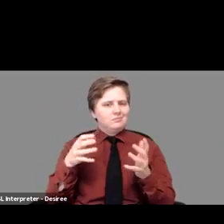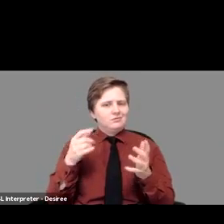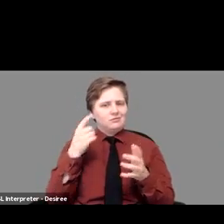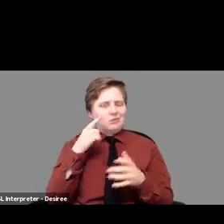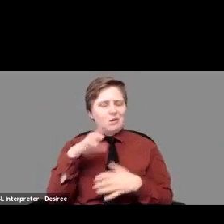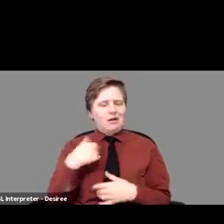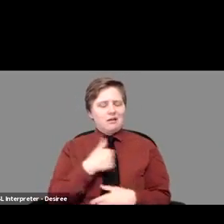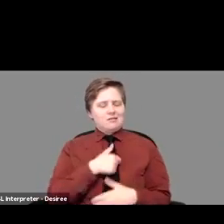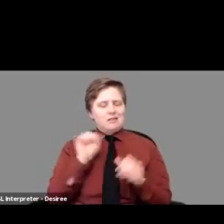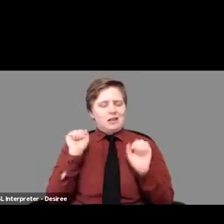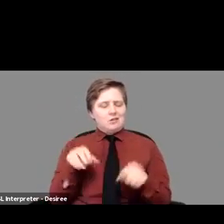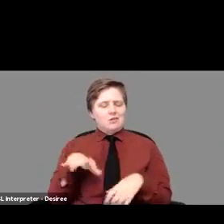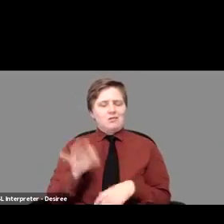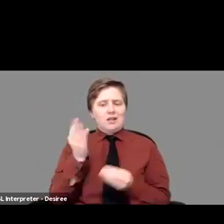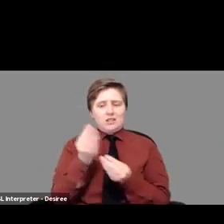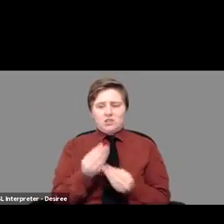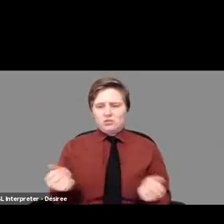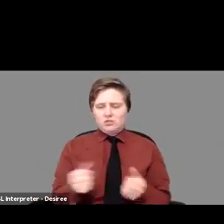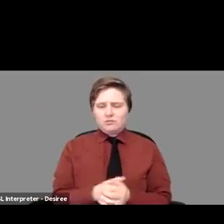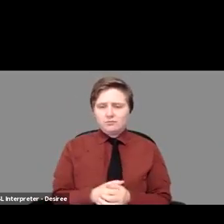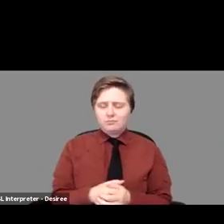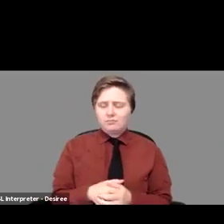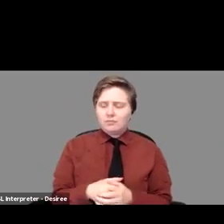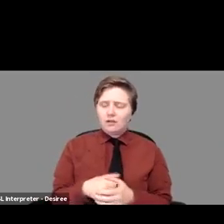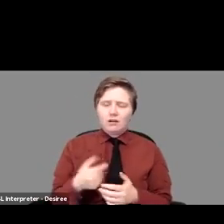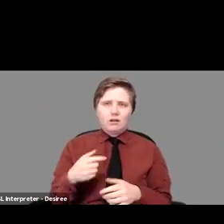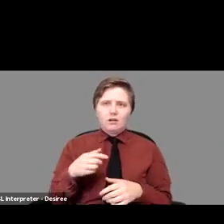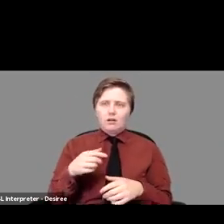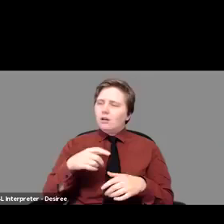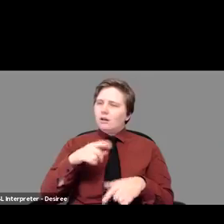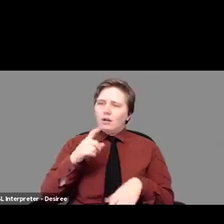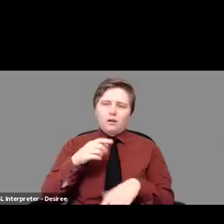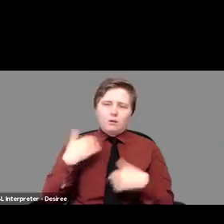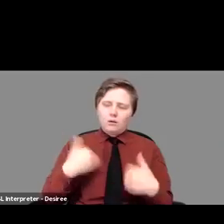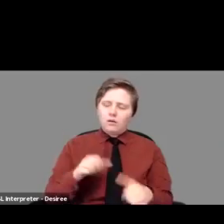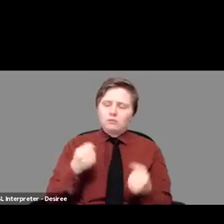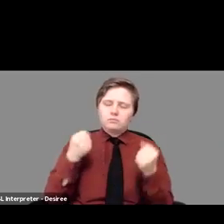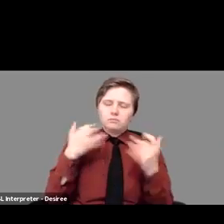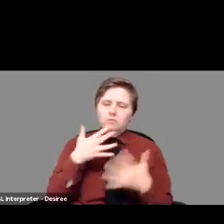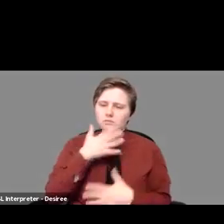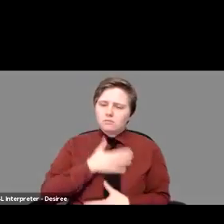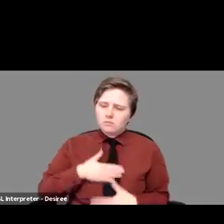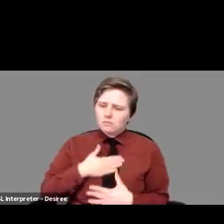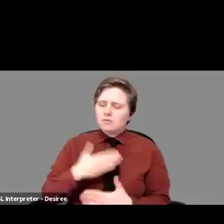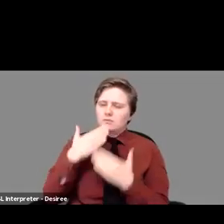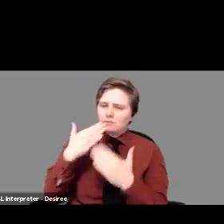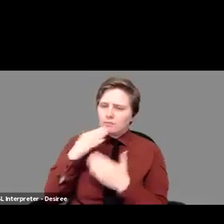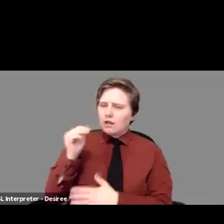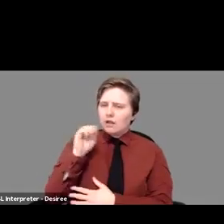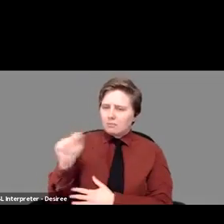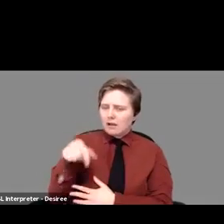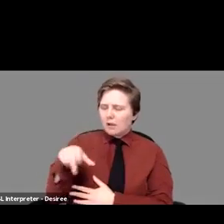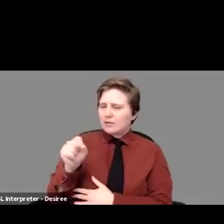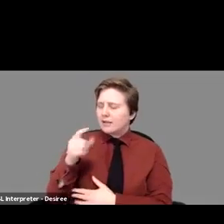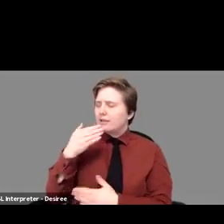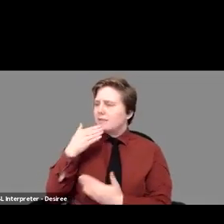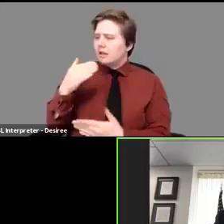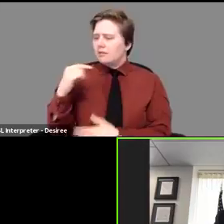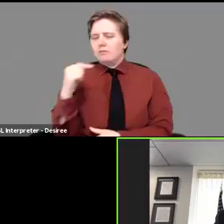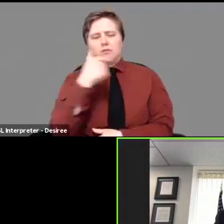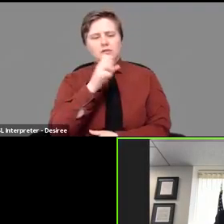finding solutions, and we can't be more thankful to Matt and Quest Diagnostics for their role in that. So thank you, and I will turn it back to you,